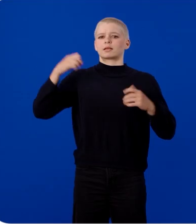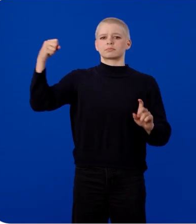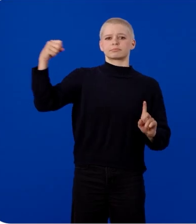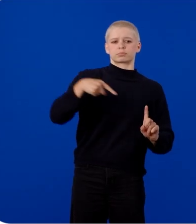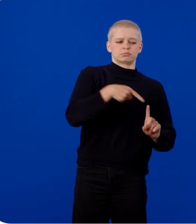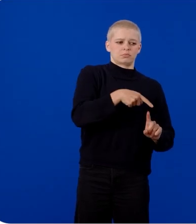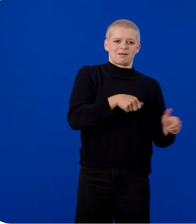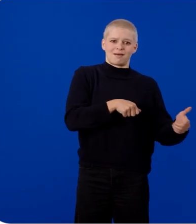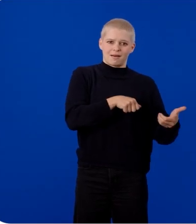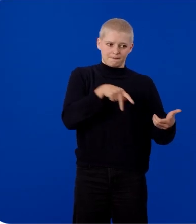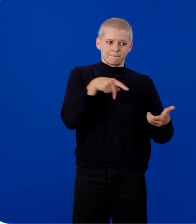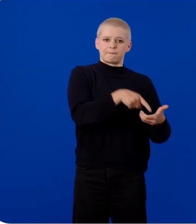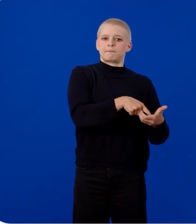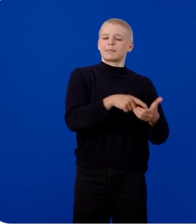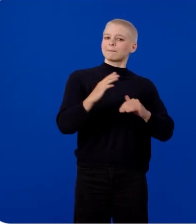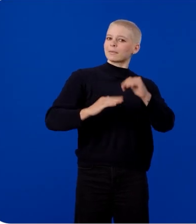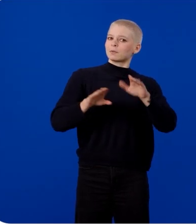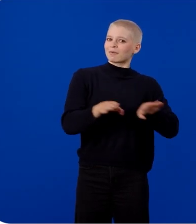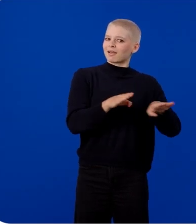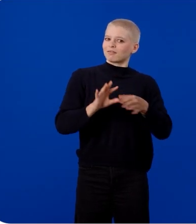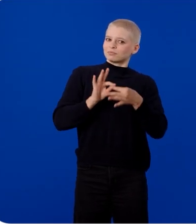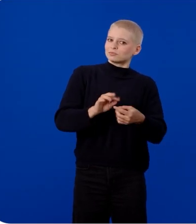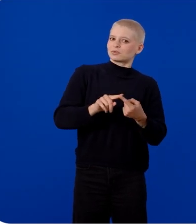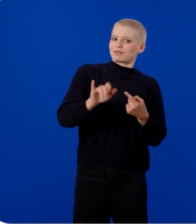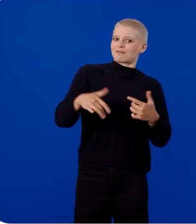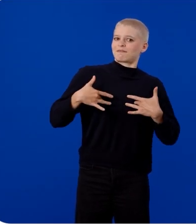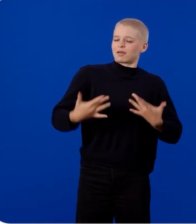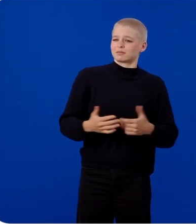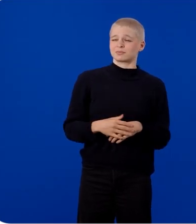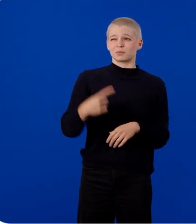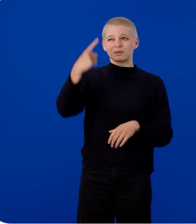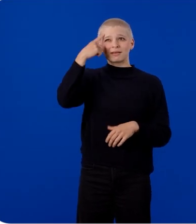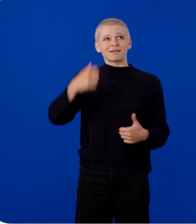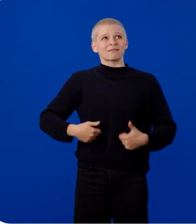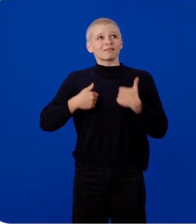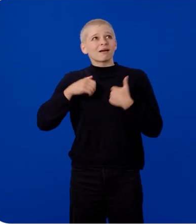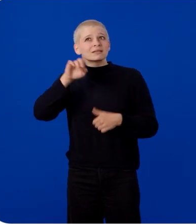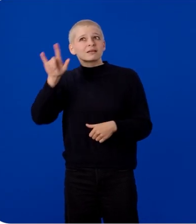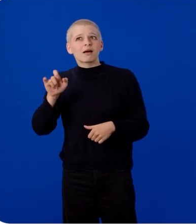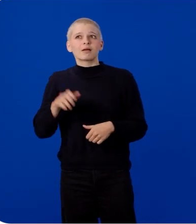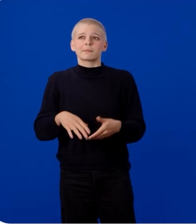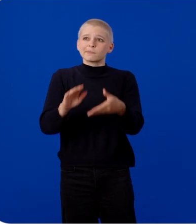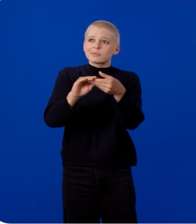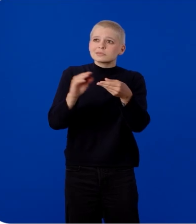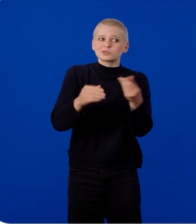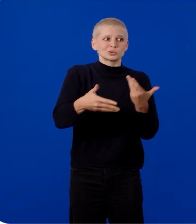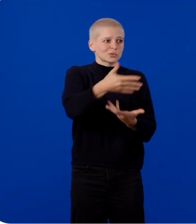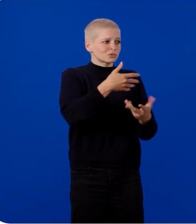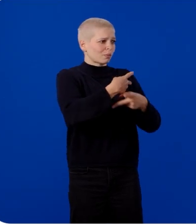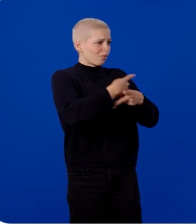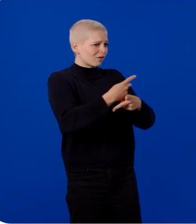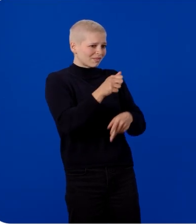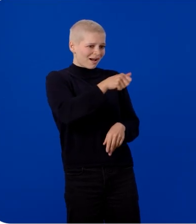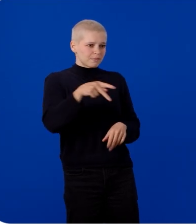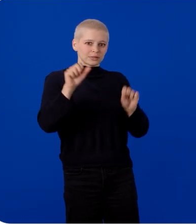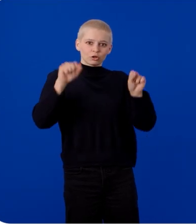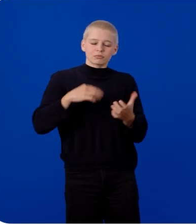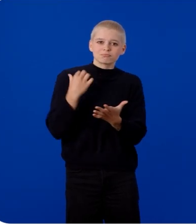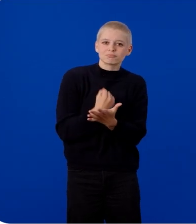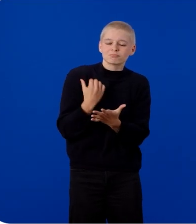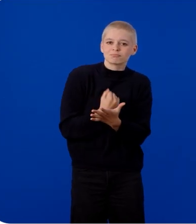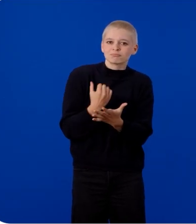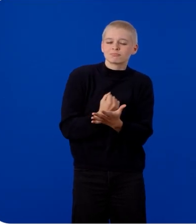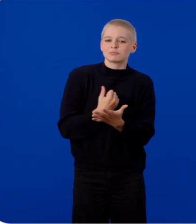those events. Think of all the lifestyle, messaging, social, and productivity apps that could take advantage of